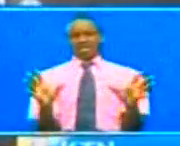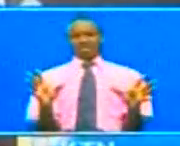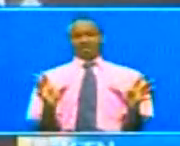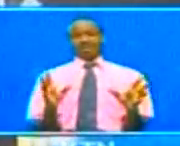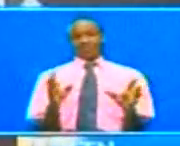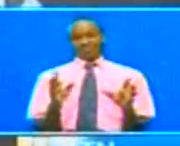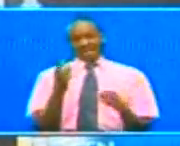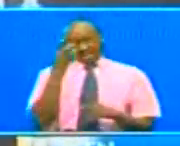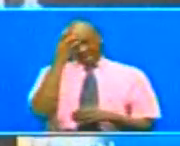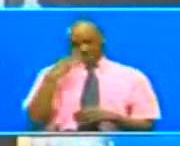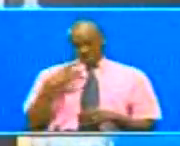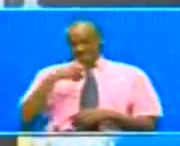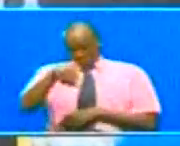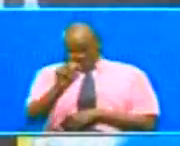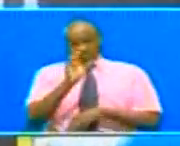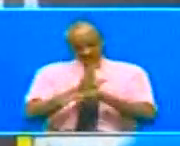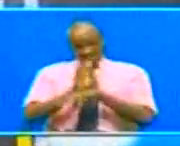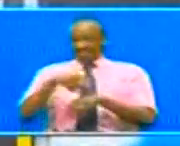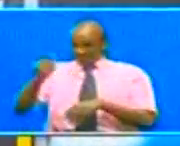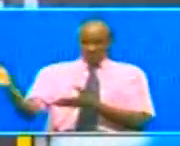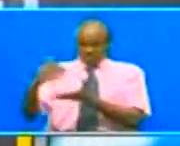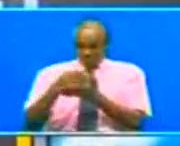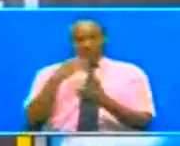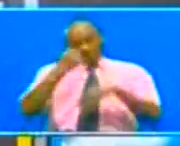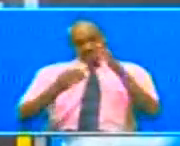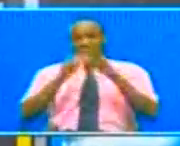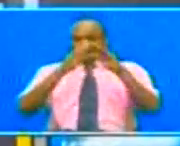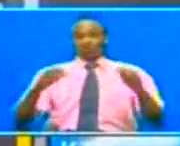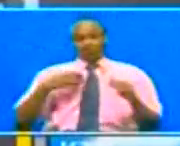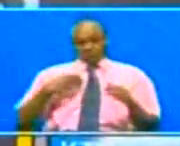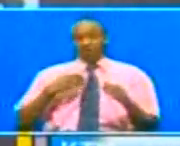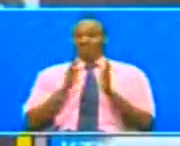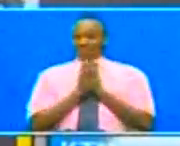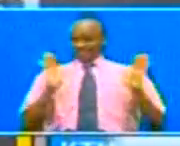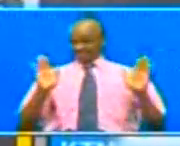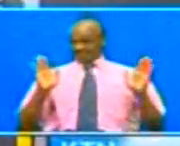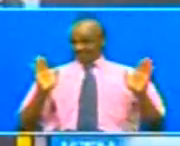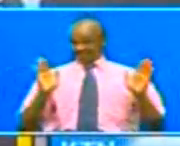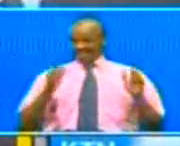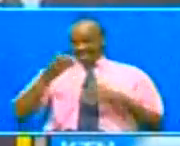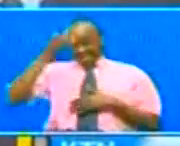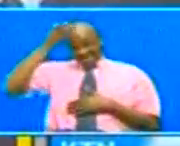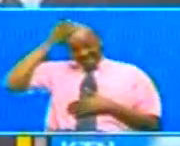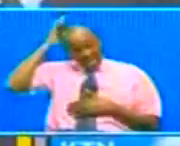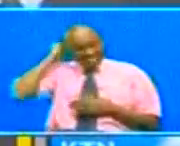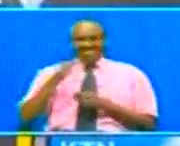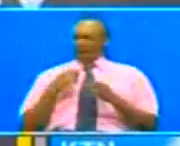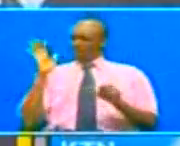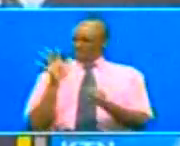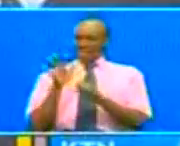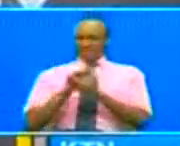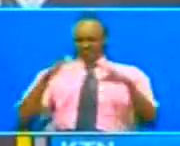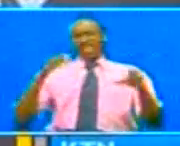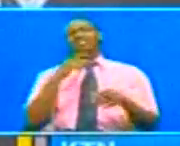The Catholic community took it upon itself to build a second house for the priest. The nuns, having increased in number,